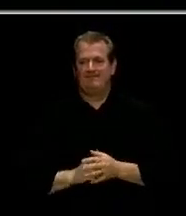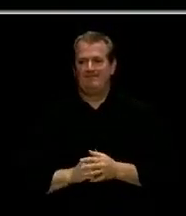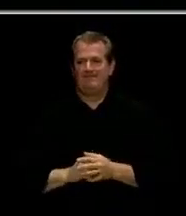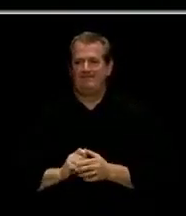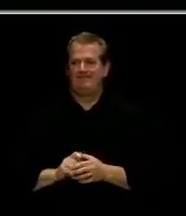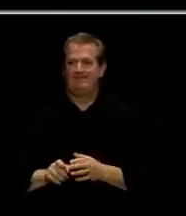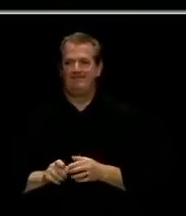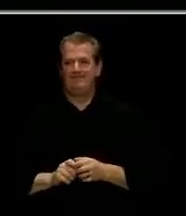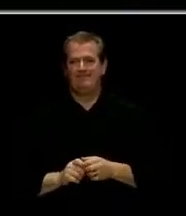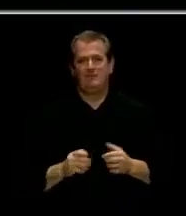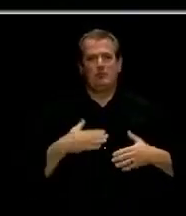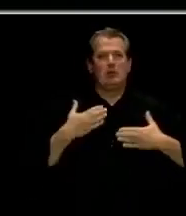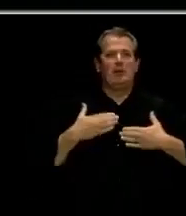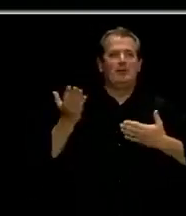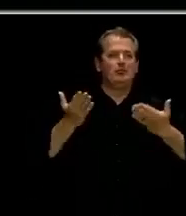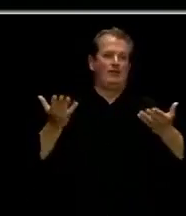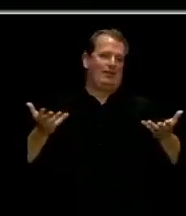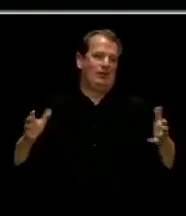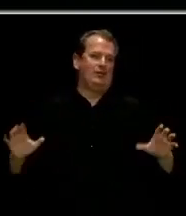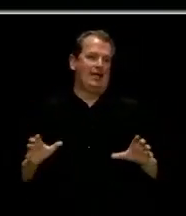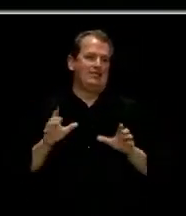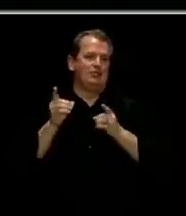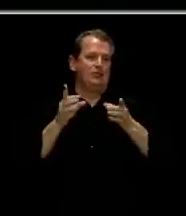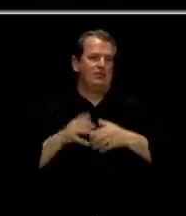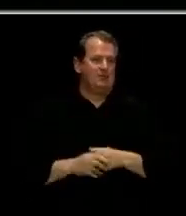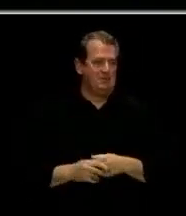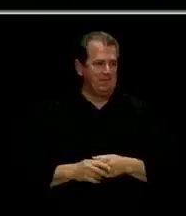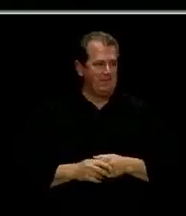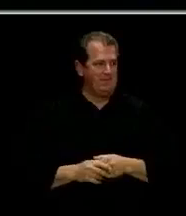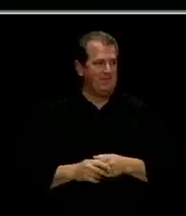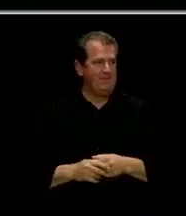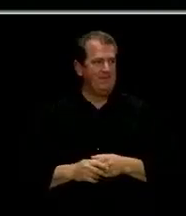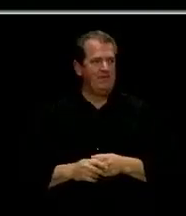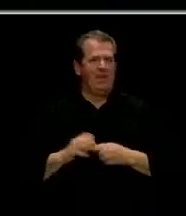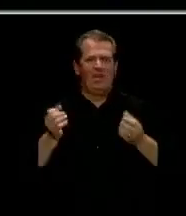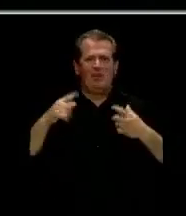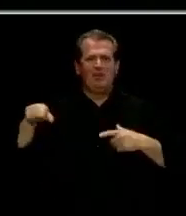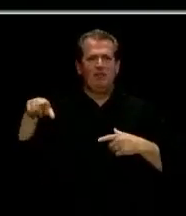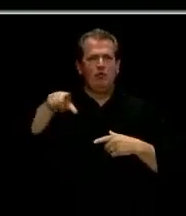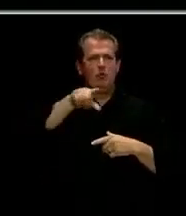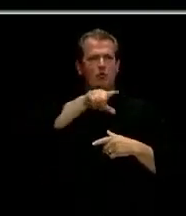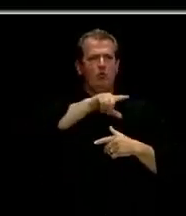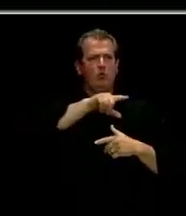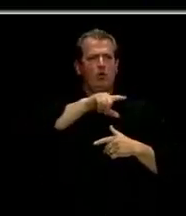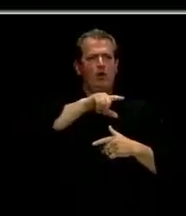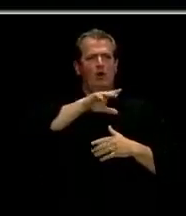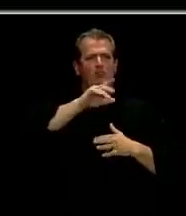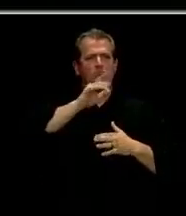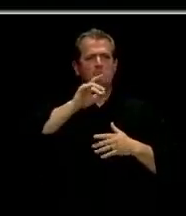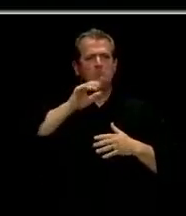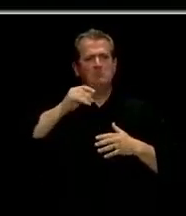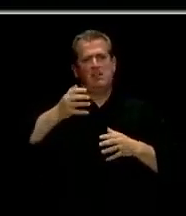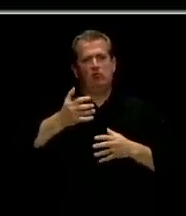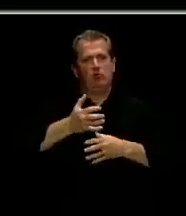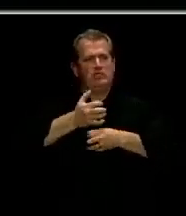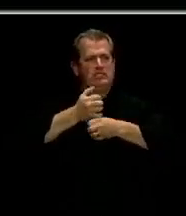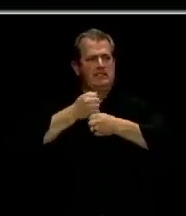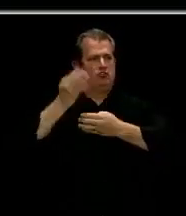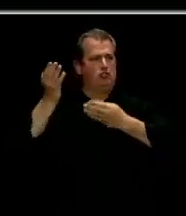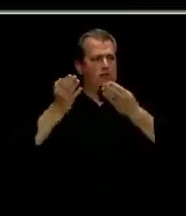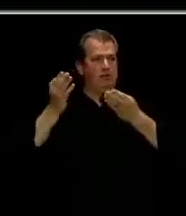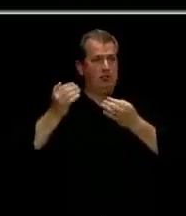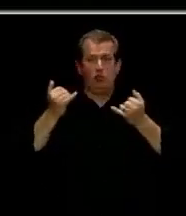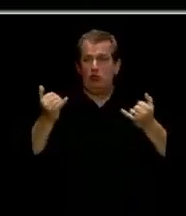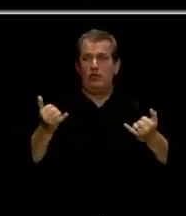So I'm happy to be serving as the acting director of Voc Rehab. How many of you out here have received services or